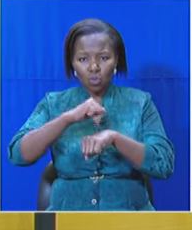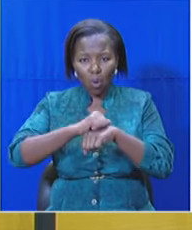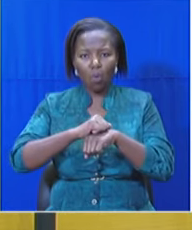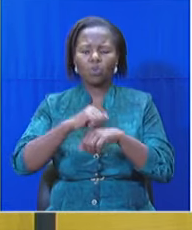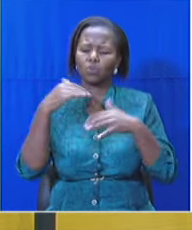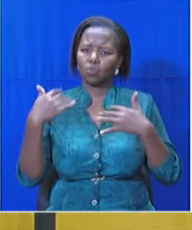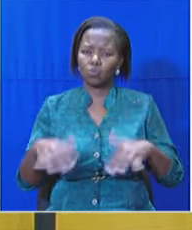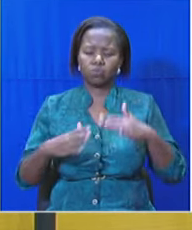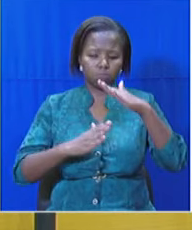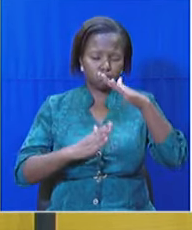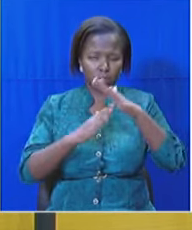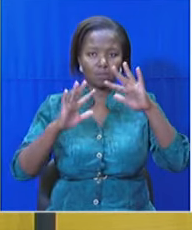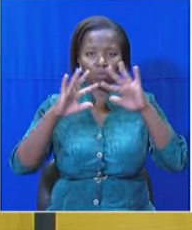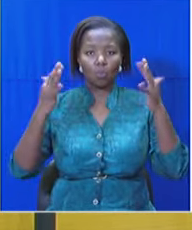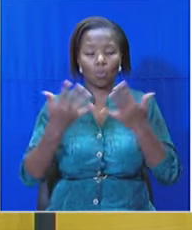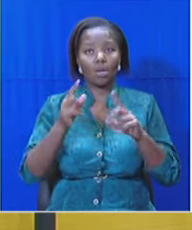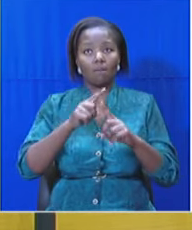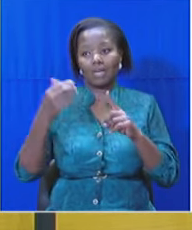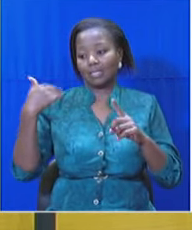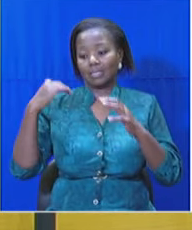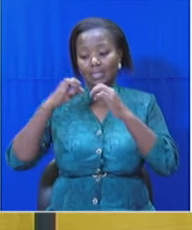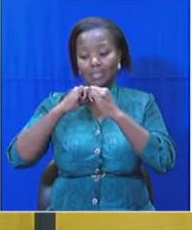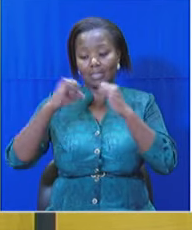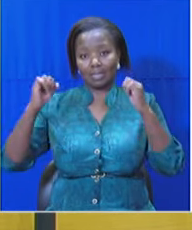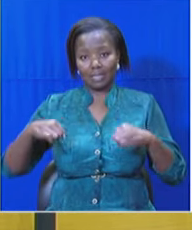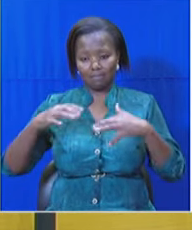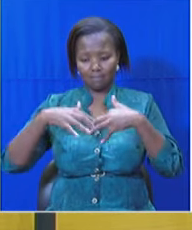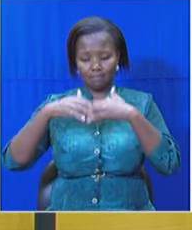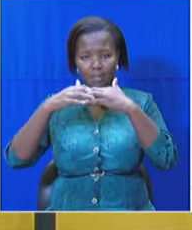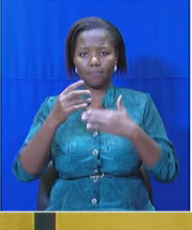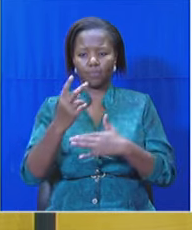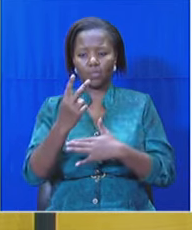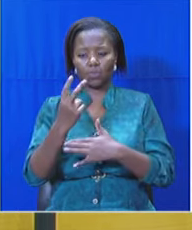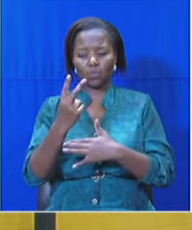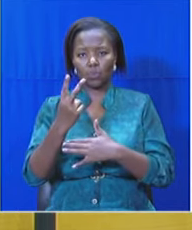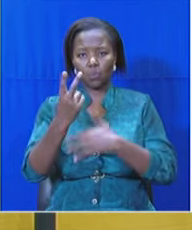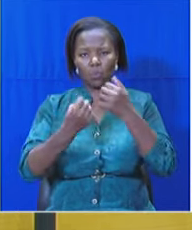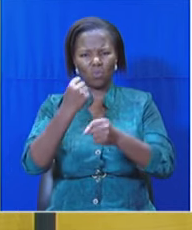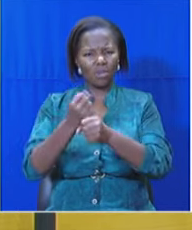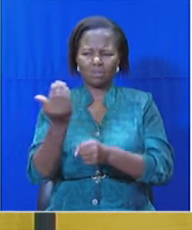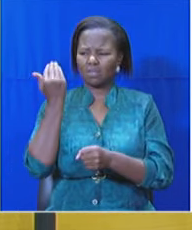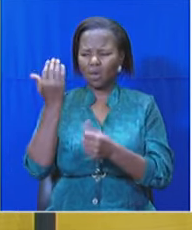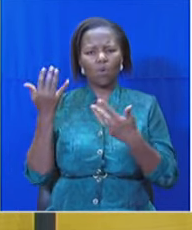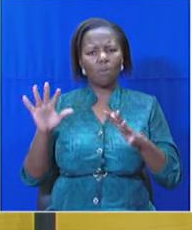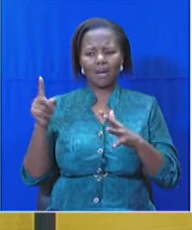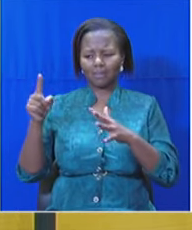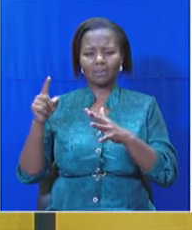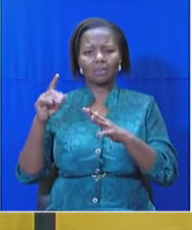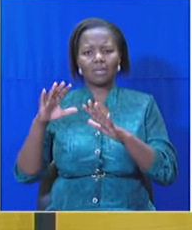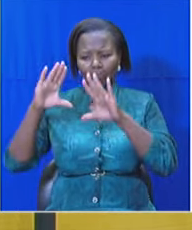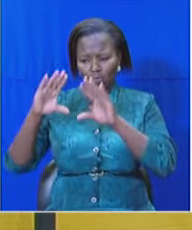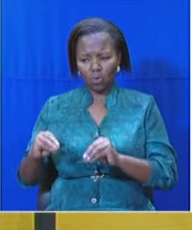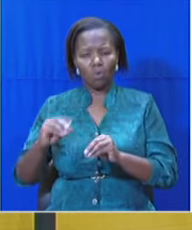our cadastre system was initiated 2 years ago. The process was, however, suspended in the wake of allegations of